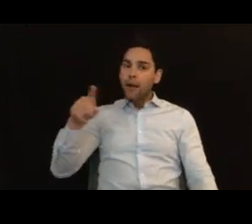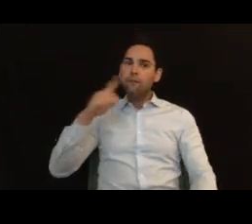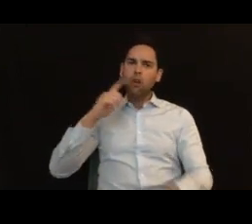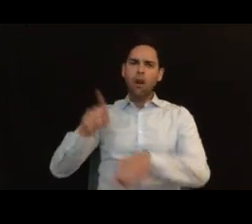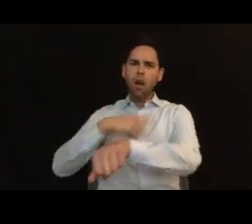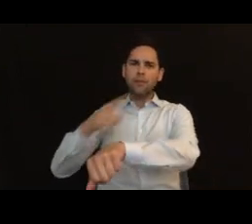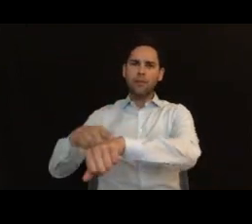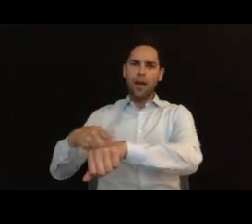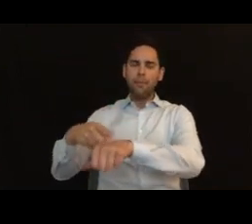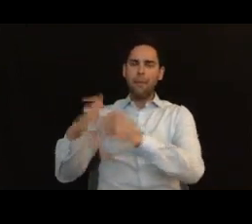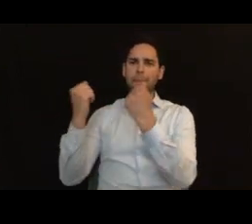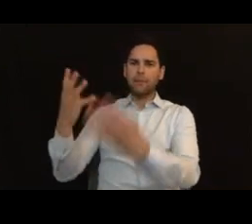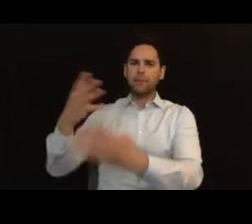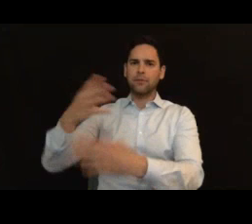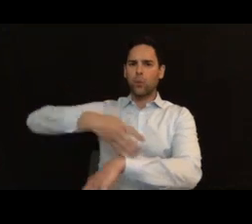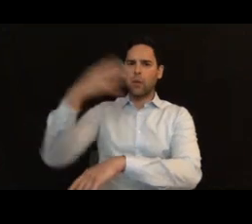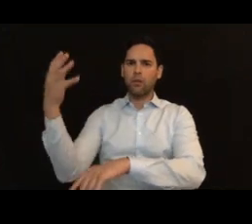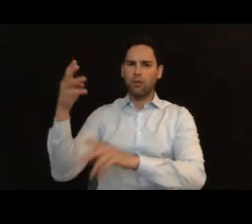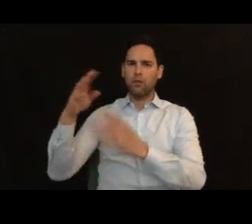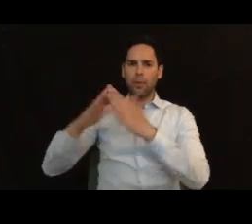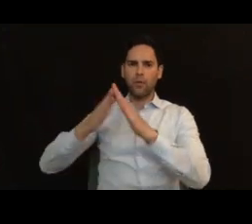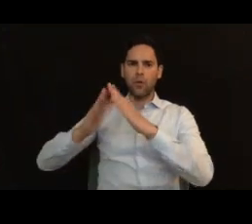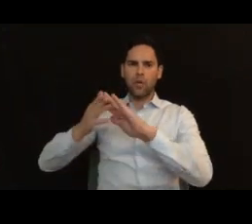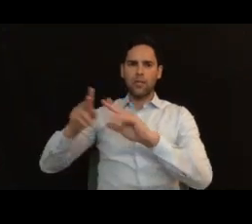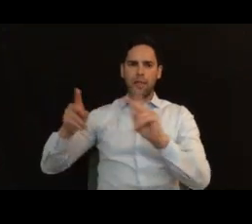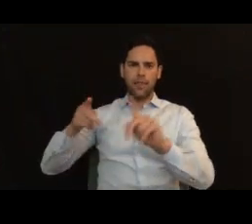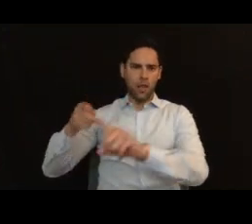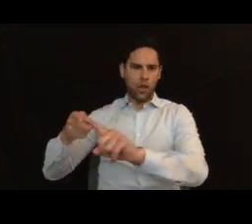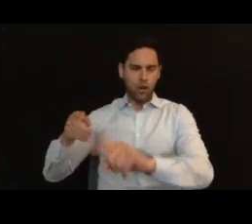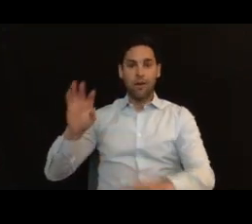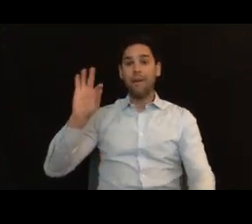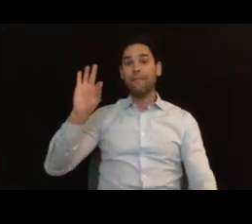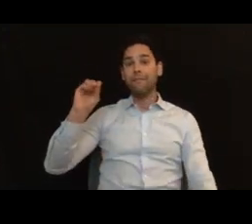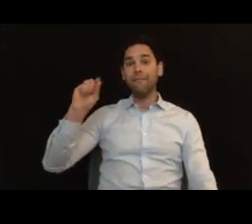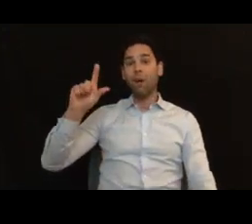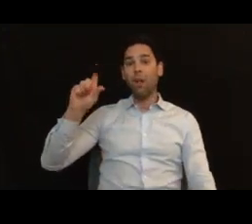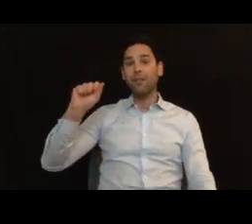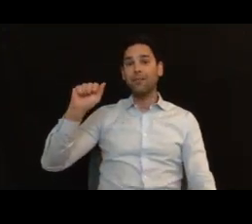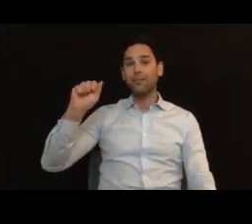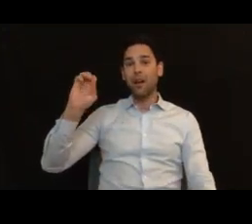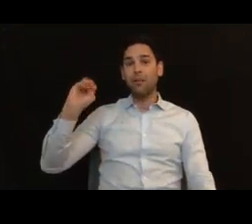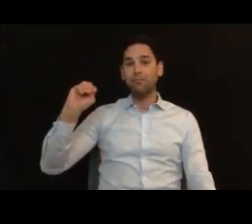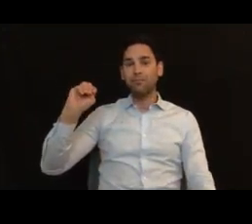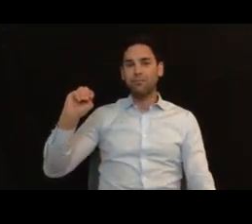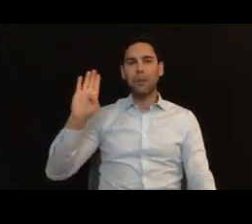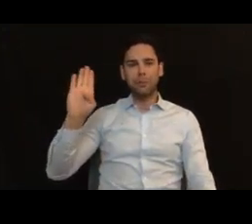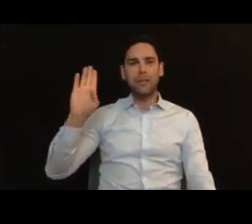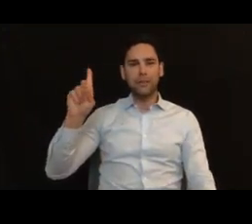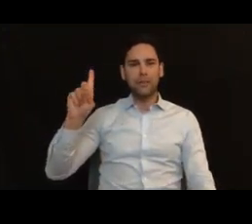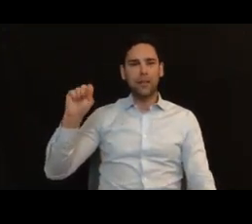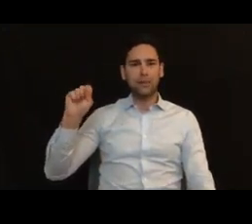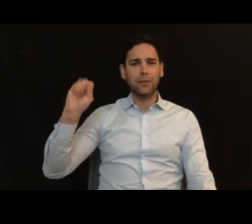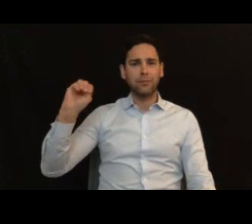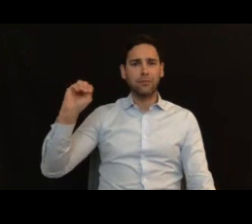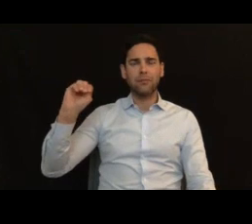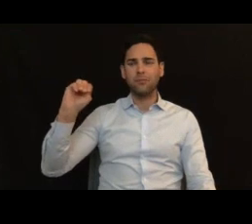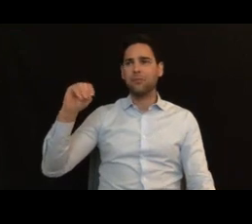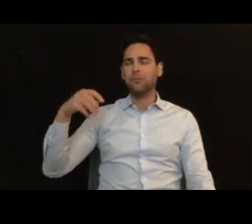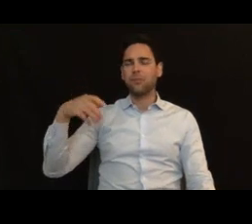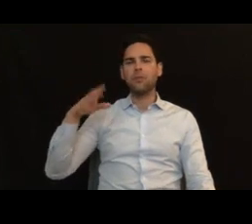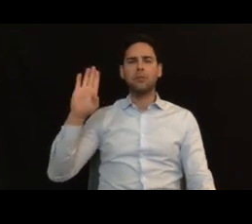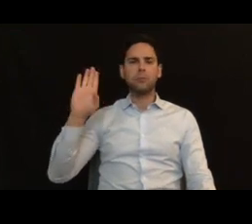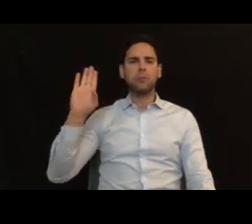the BDSM community. Folsom Street Fair takes place in Soma. And for people that don't know what BDSM is, it's